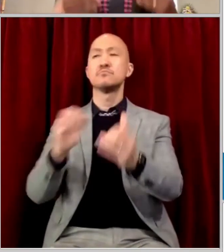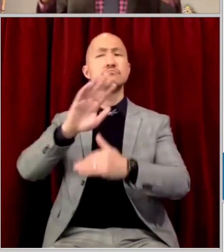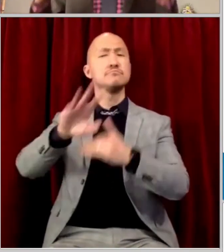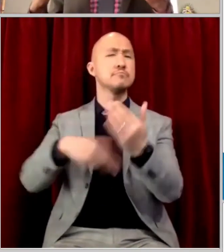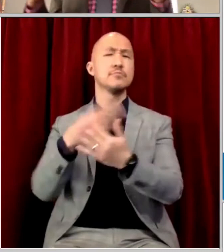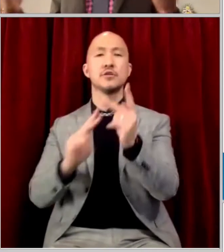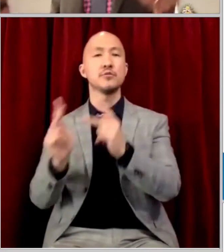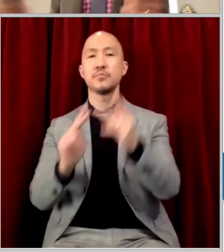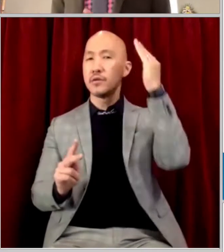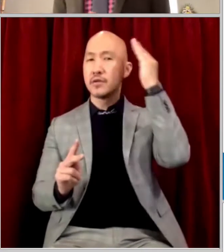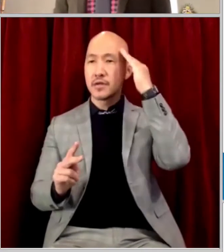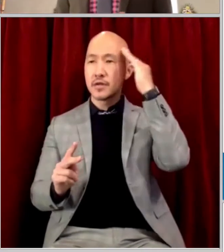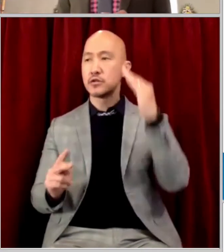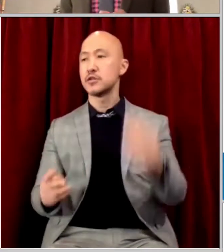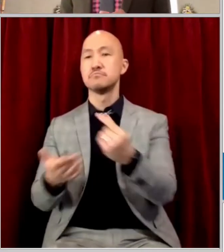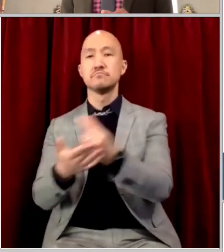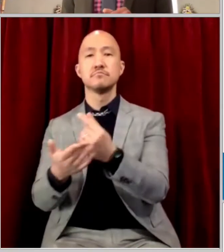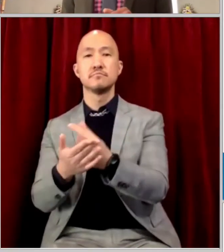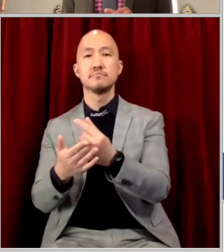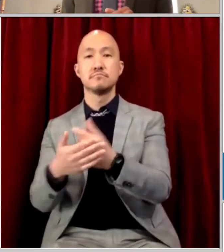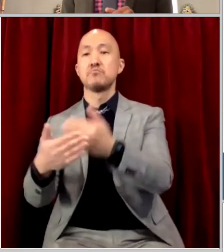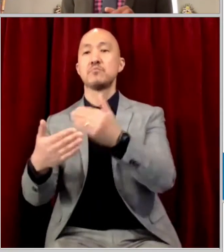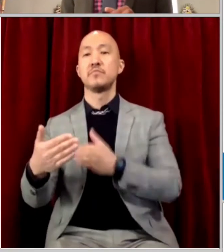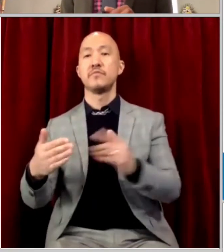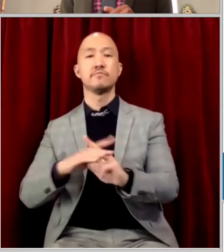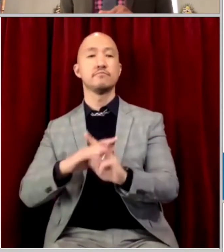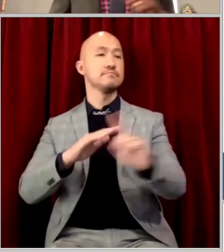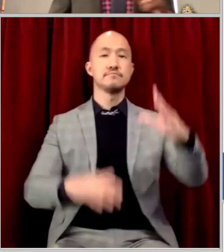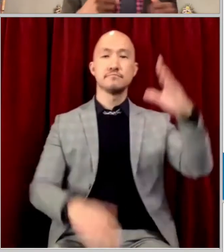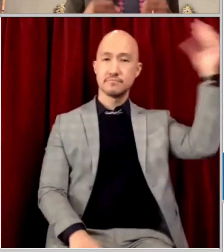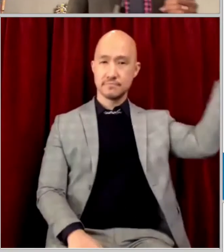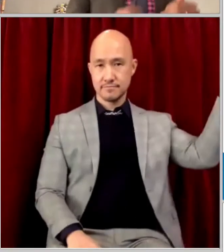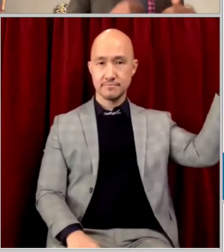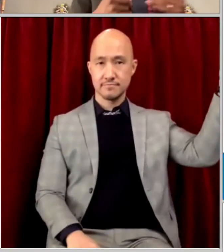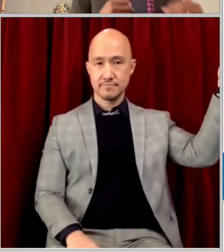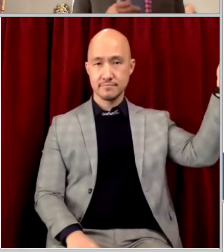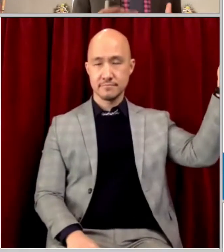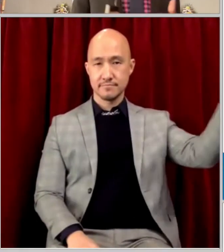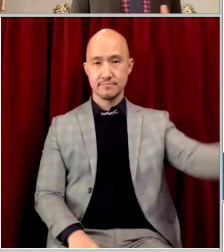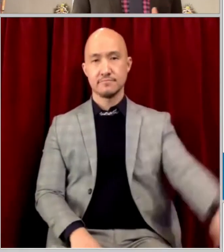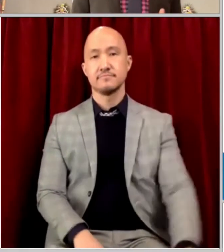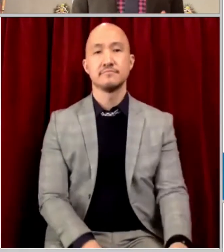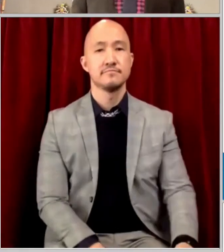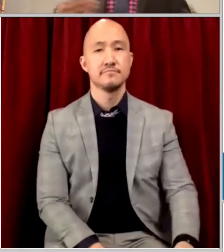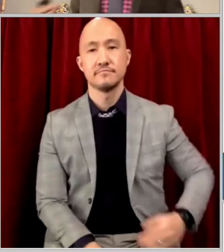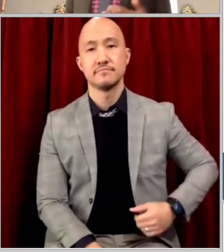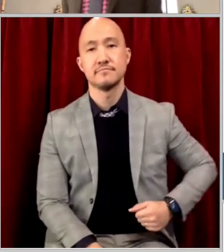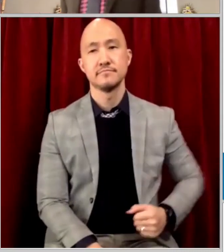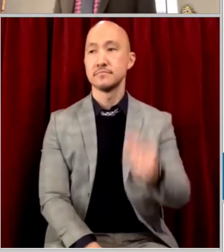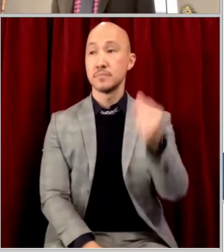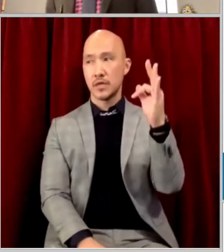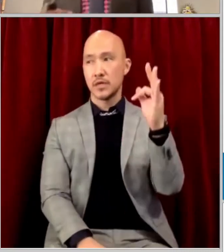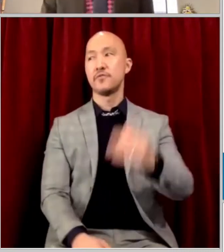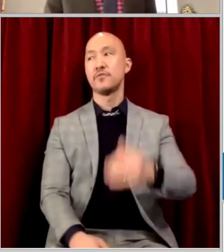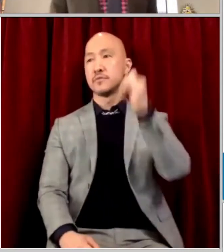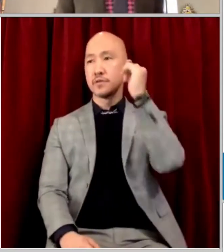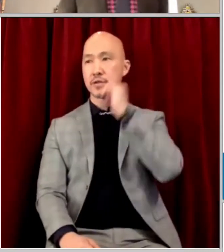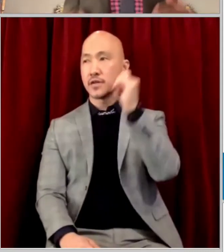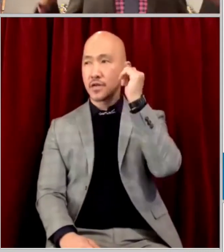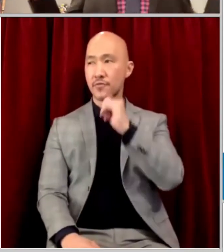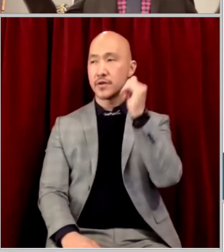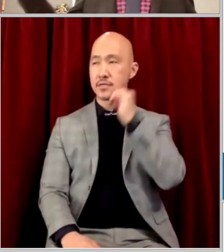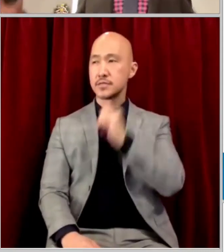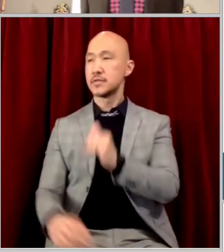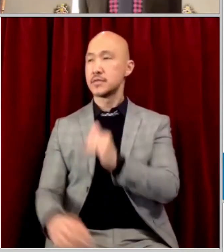saved if my speech is not seasoned with that salt? If we're rubbing shoulders with each other every single day on the